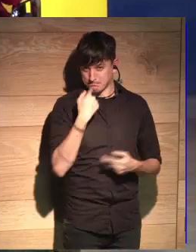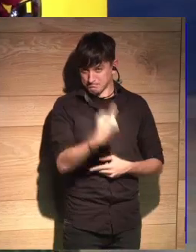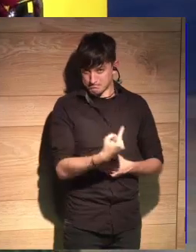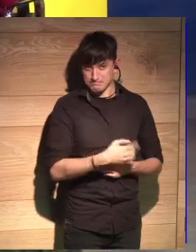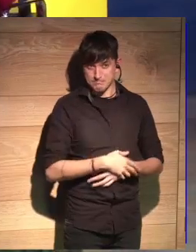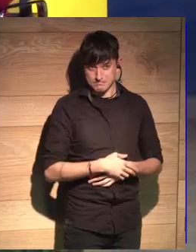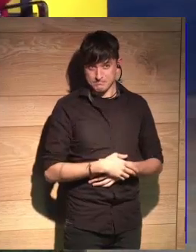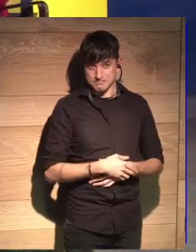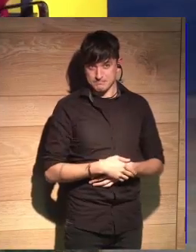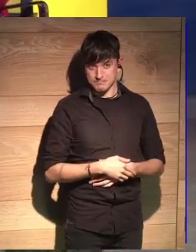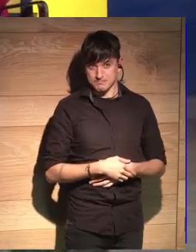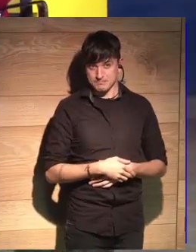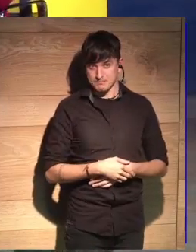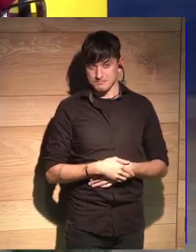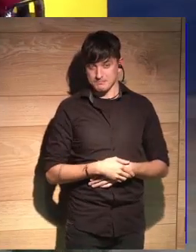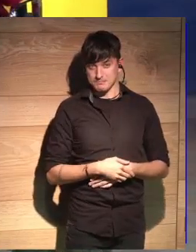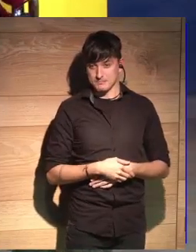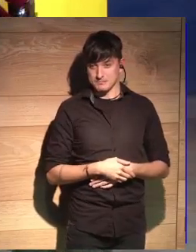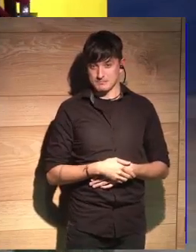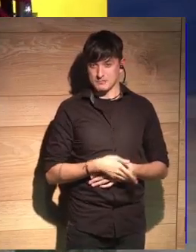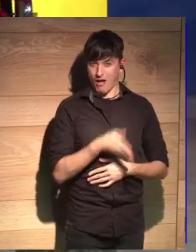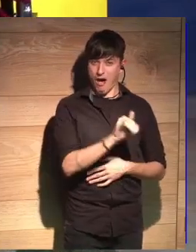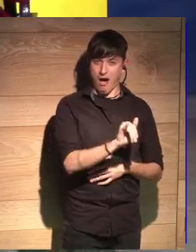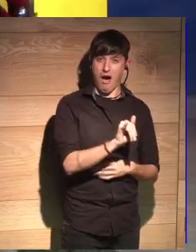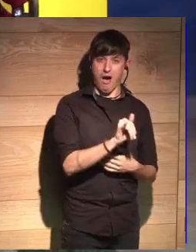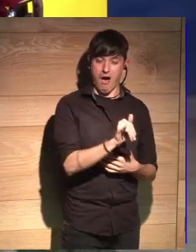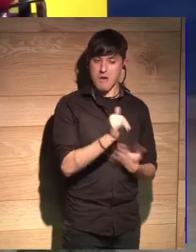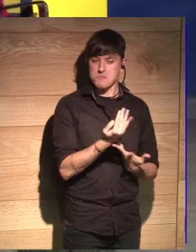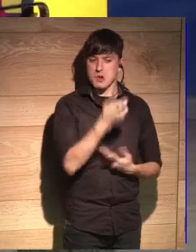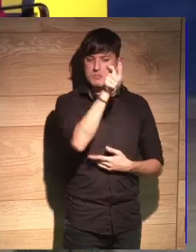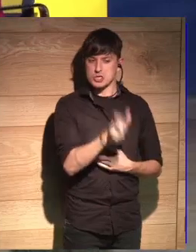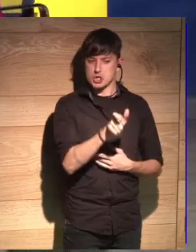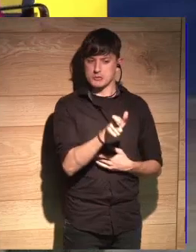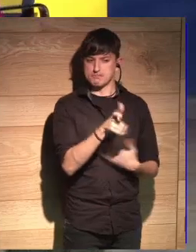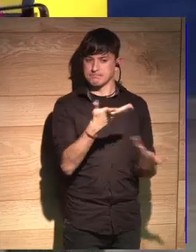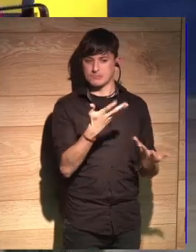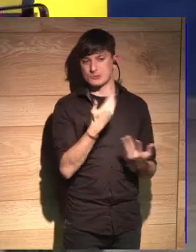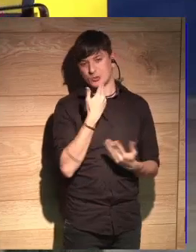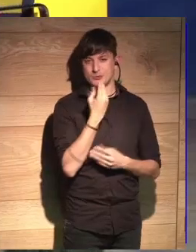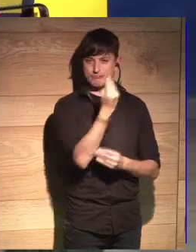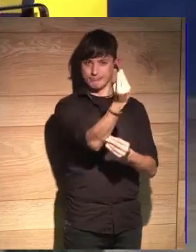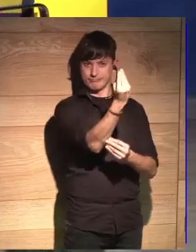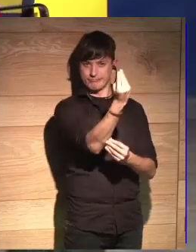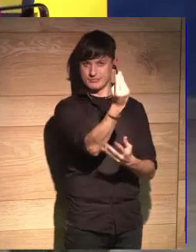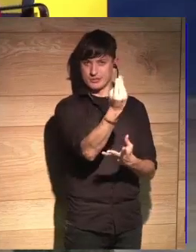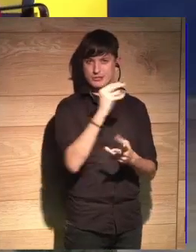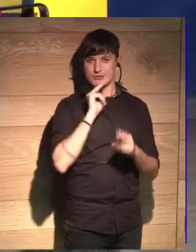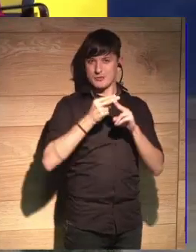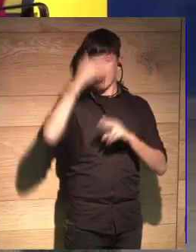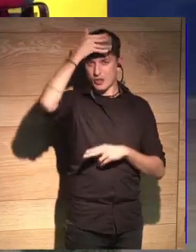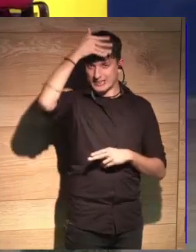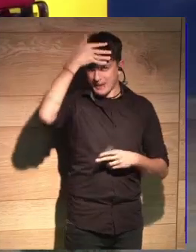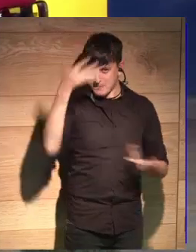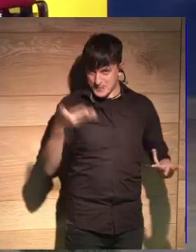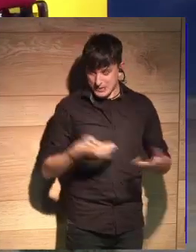and you said object called Donald Trump, who has been referred to in many ways, but you are being very kind in referring to him as a problem.